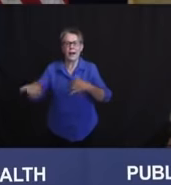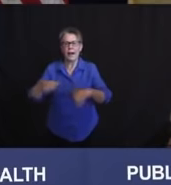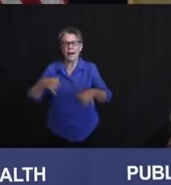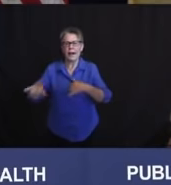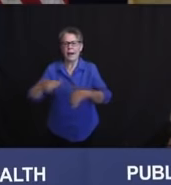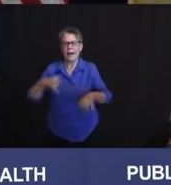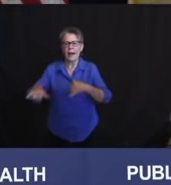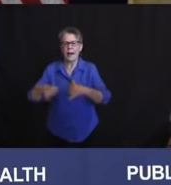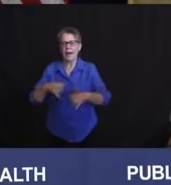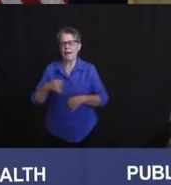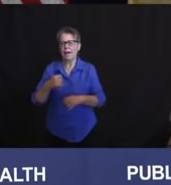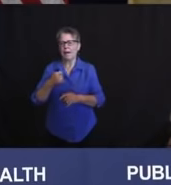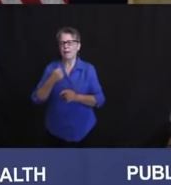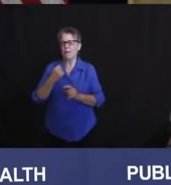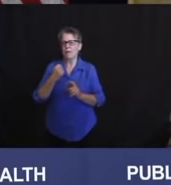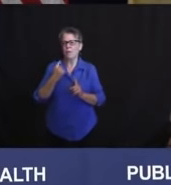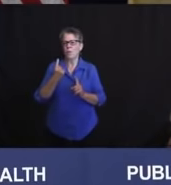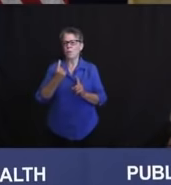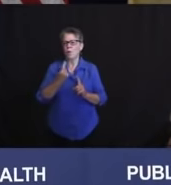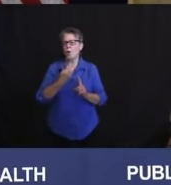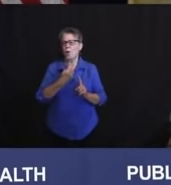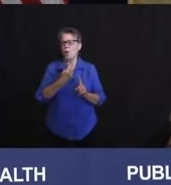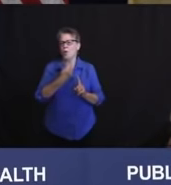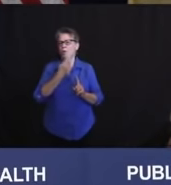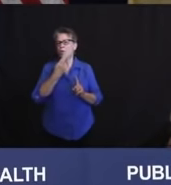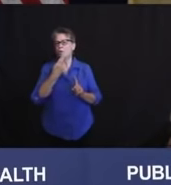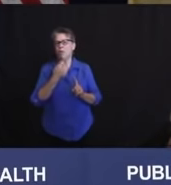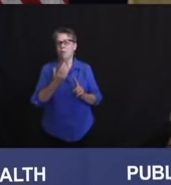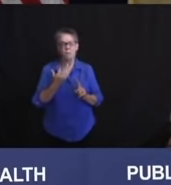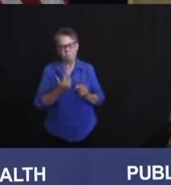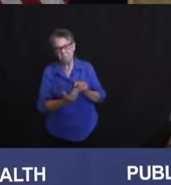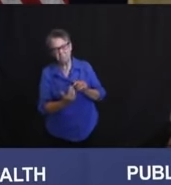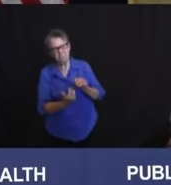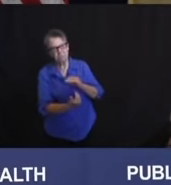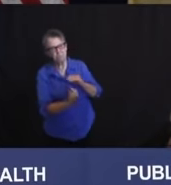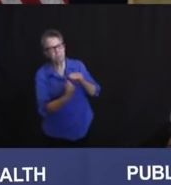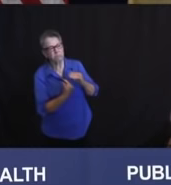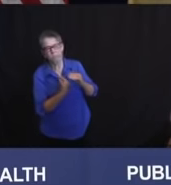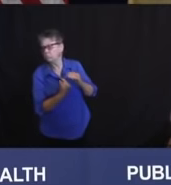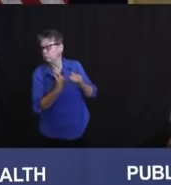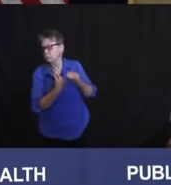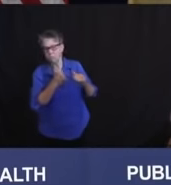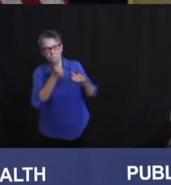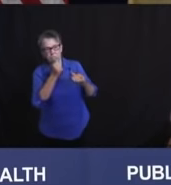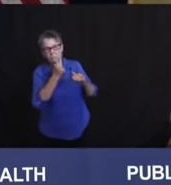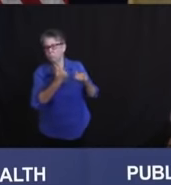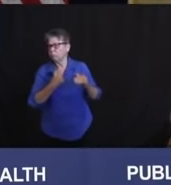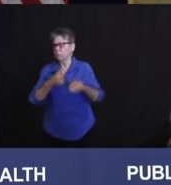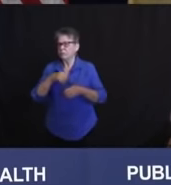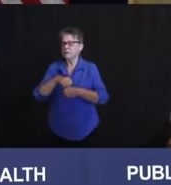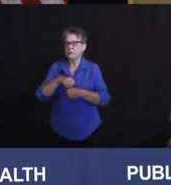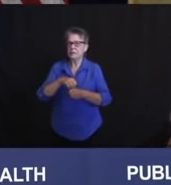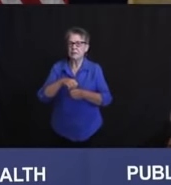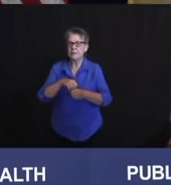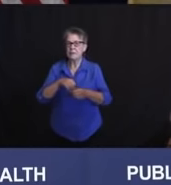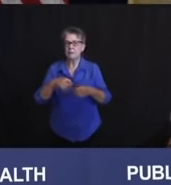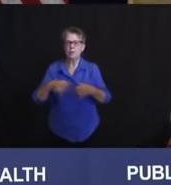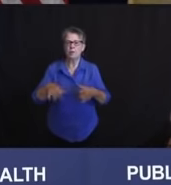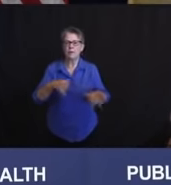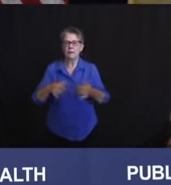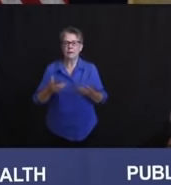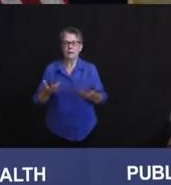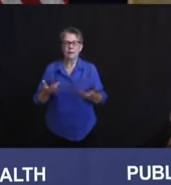And I know the governor mentioned early in his remarks about Independence Day weekend and the 4th of July, and I just want to stress